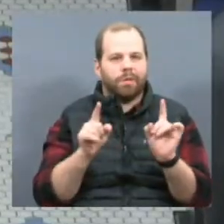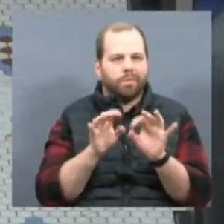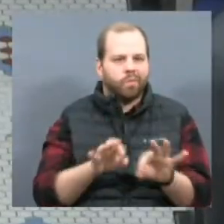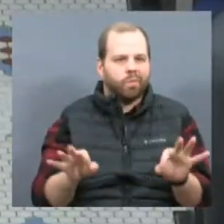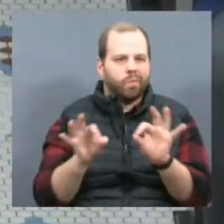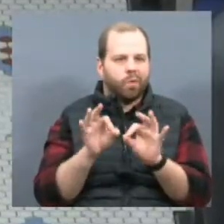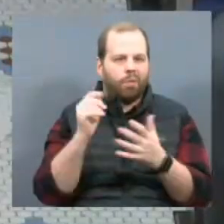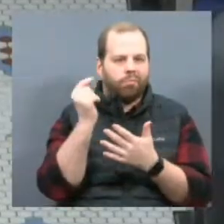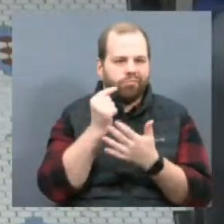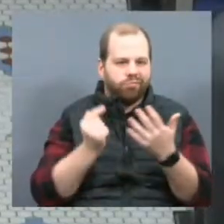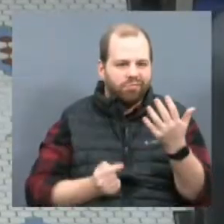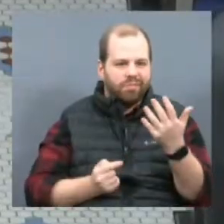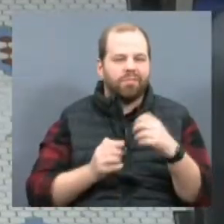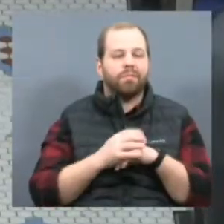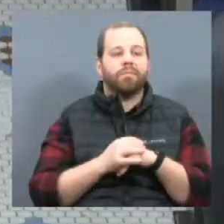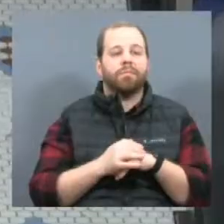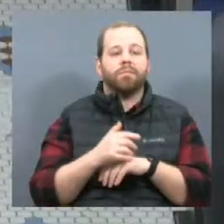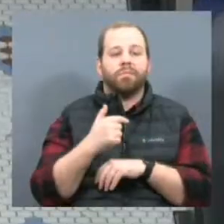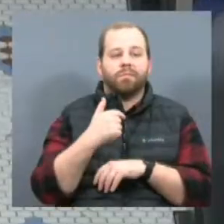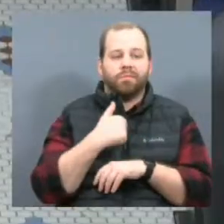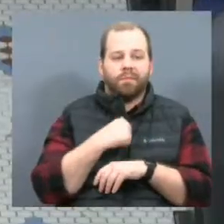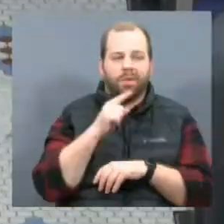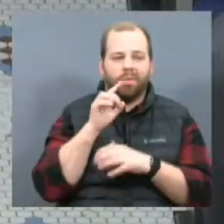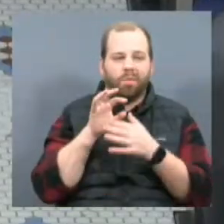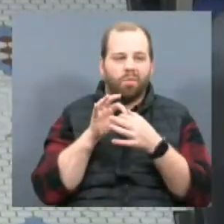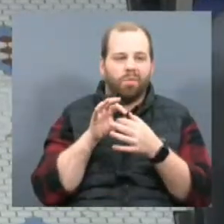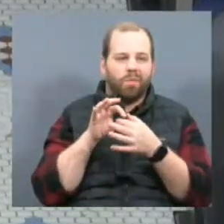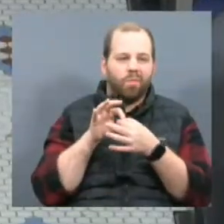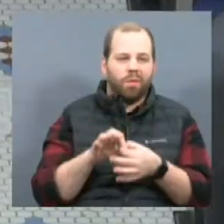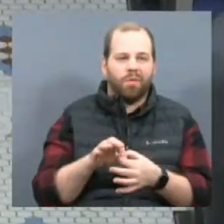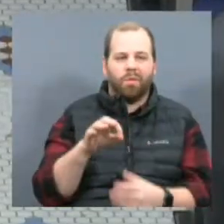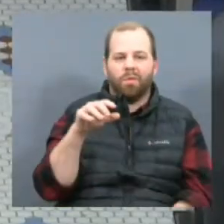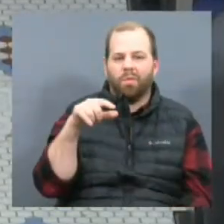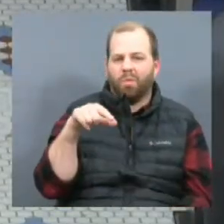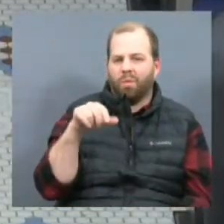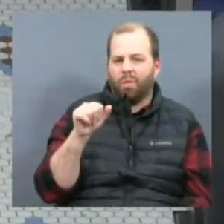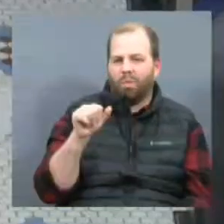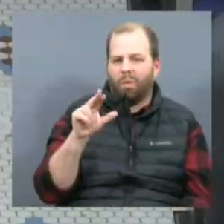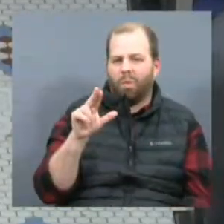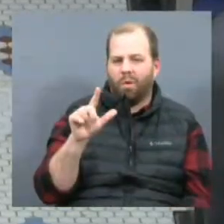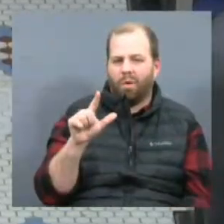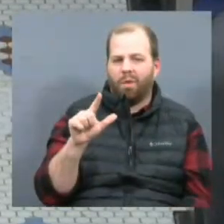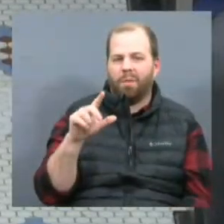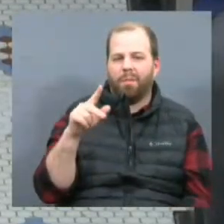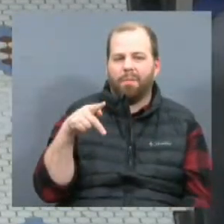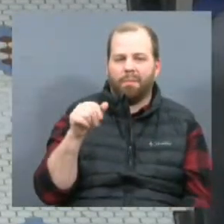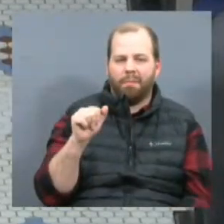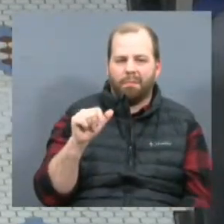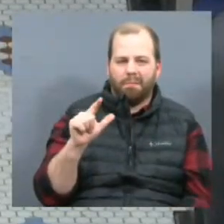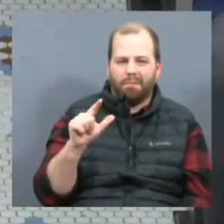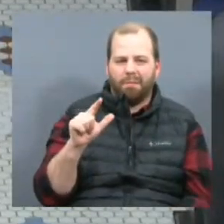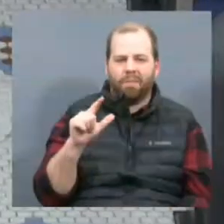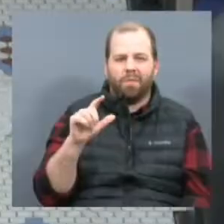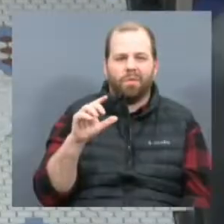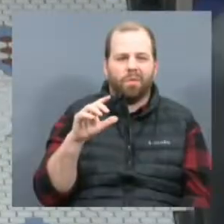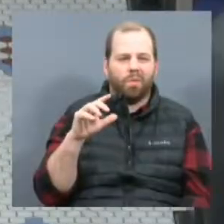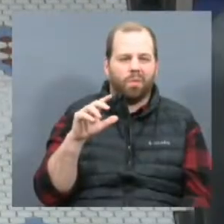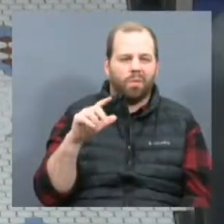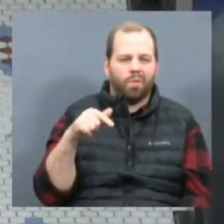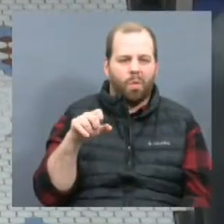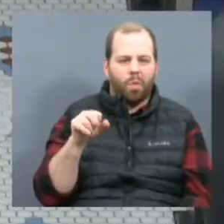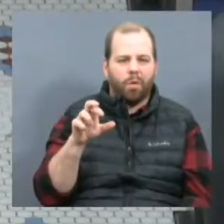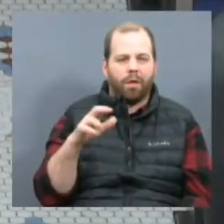here. So I'm with the Quapaw Corridor Association. For those of you who may not know me, I'm the executive director. And we